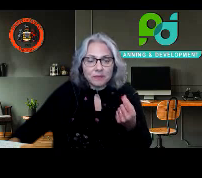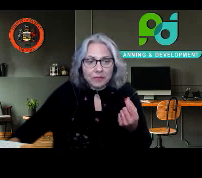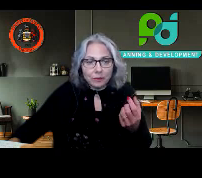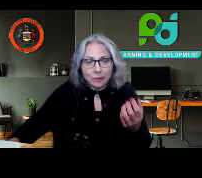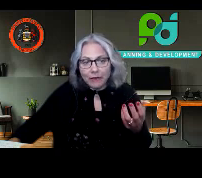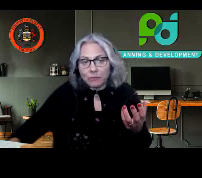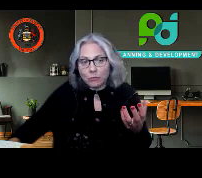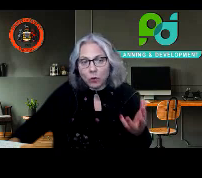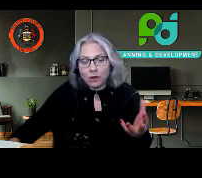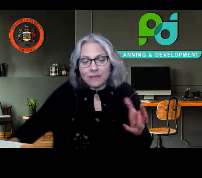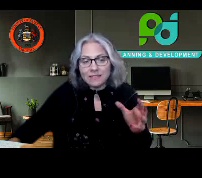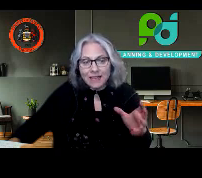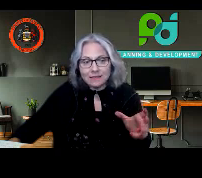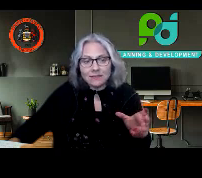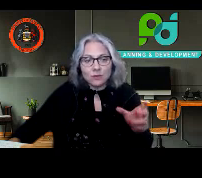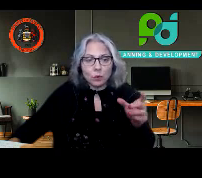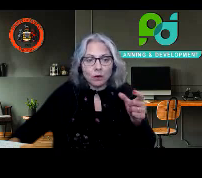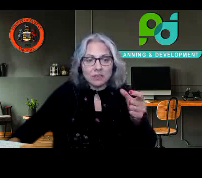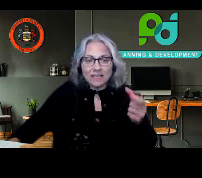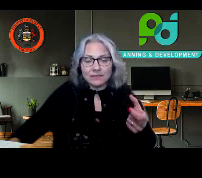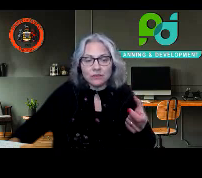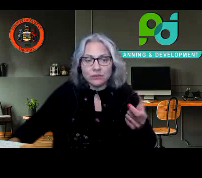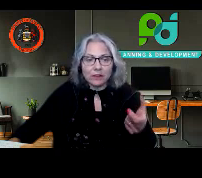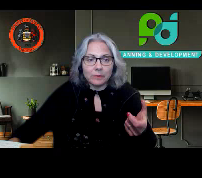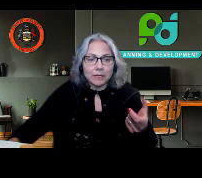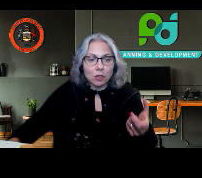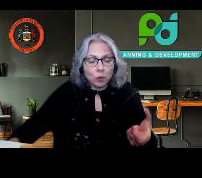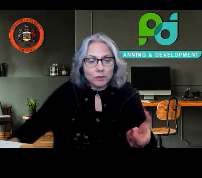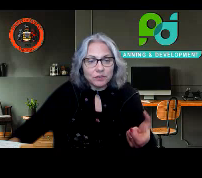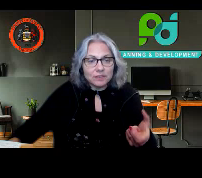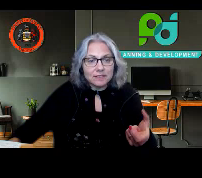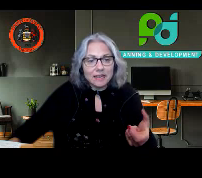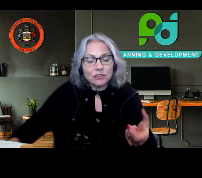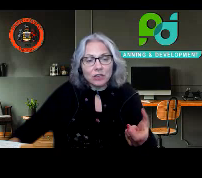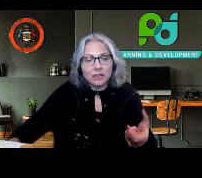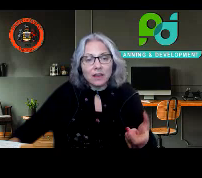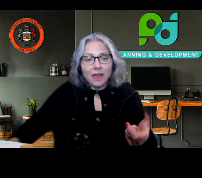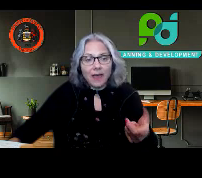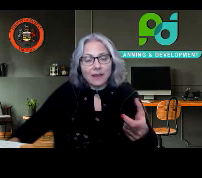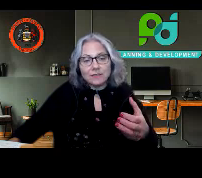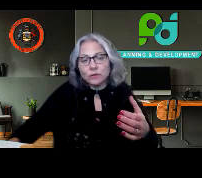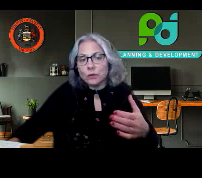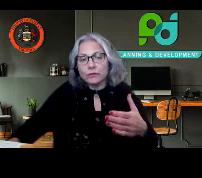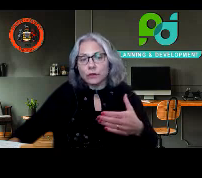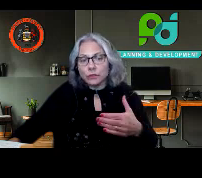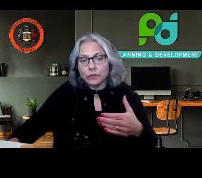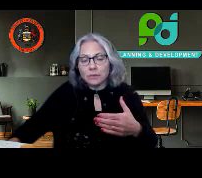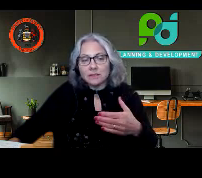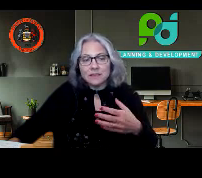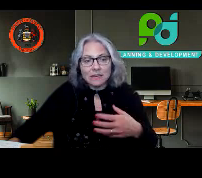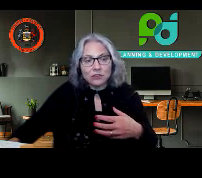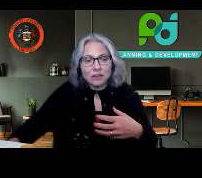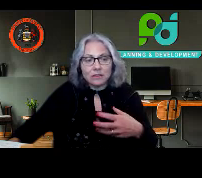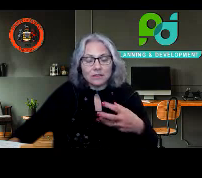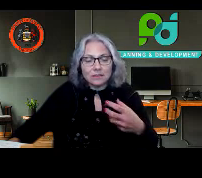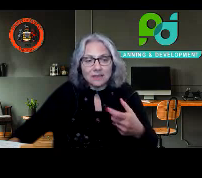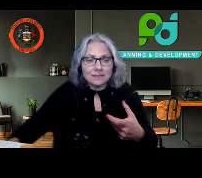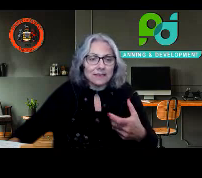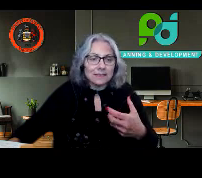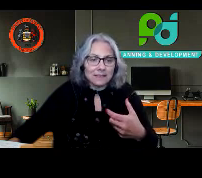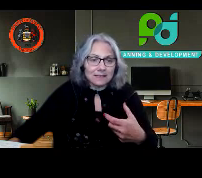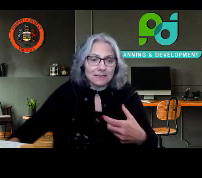Usually, typically, we have more intense or denser development closer to the station. And as you get further from the station,